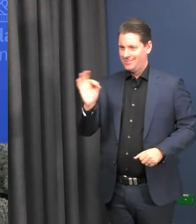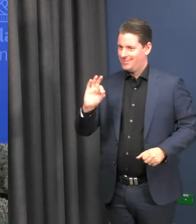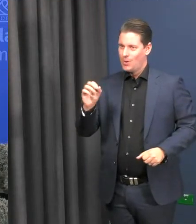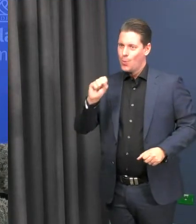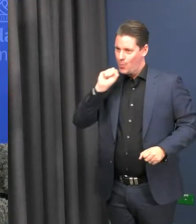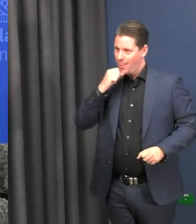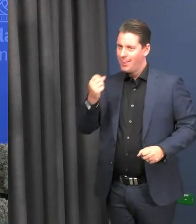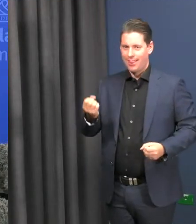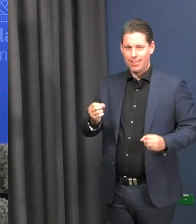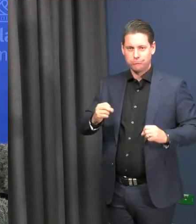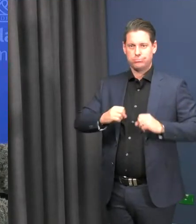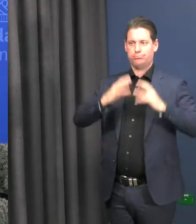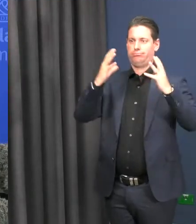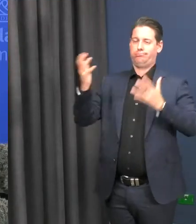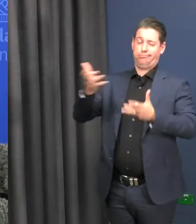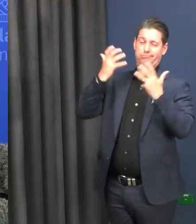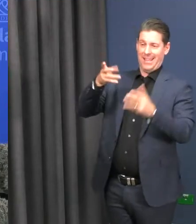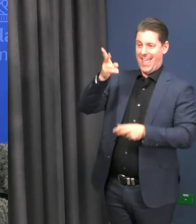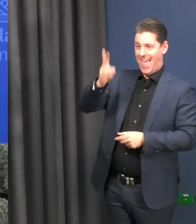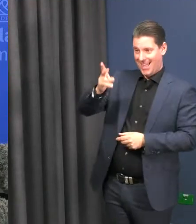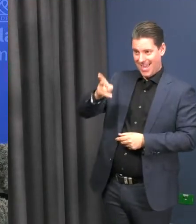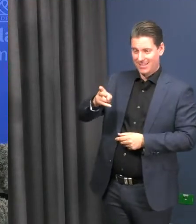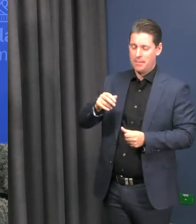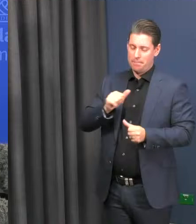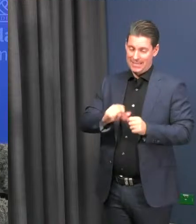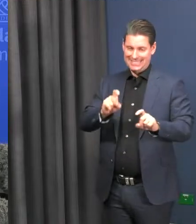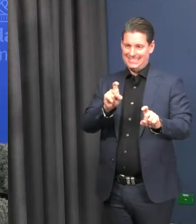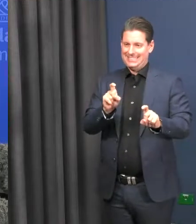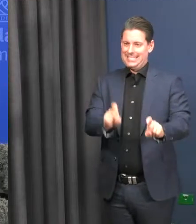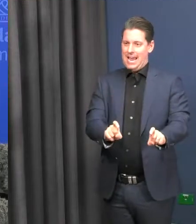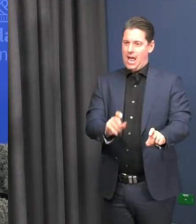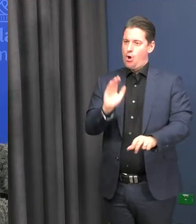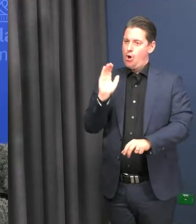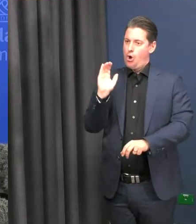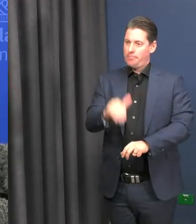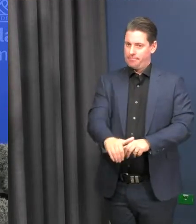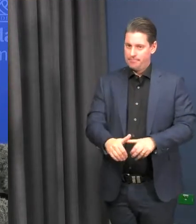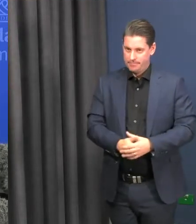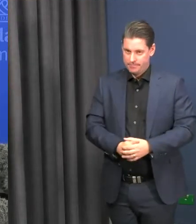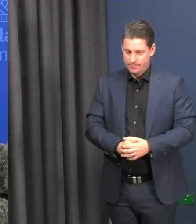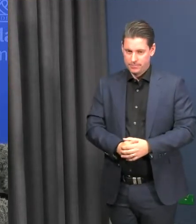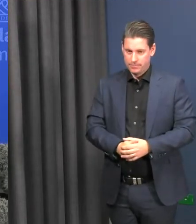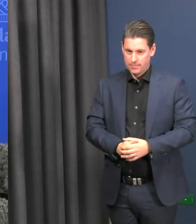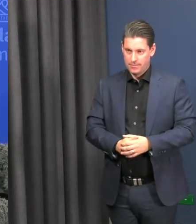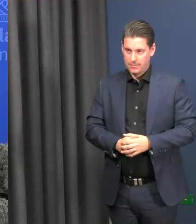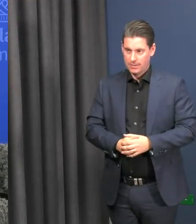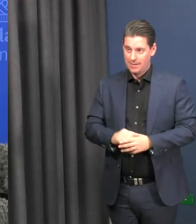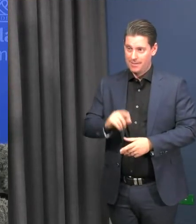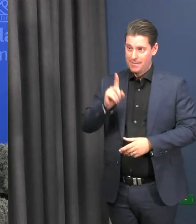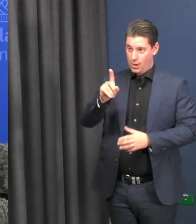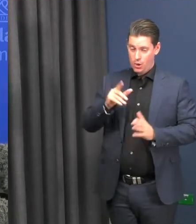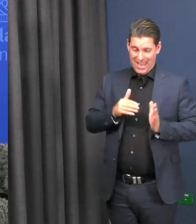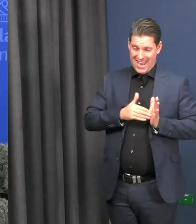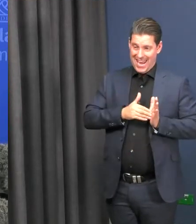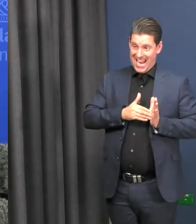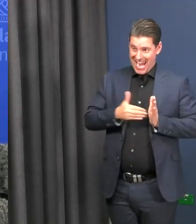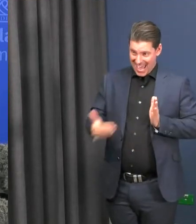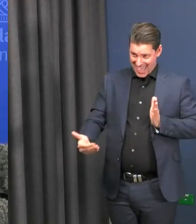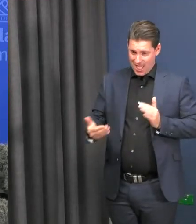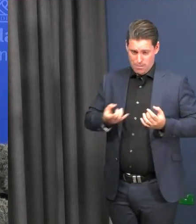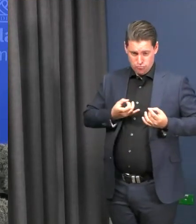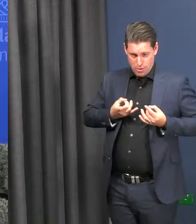strong advice is to stay in your home. But what you do now is the critical factor in staying